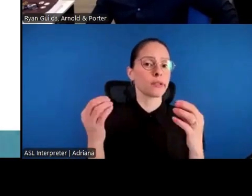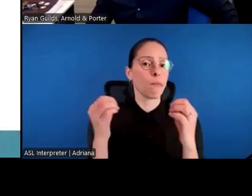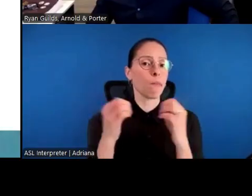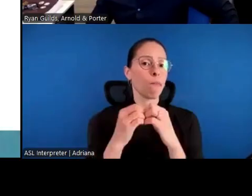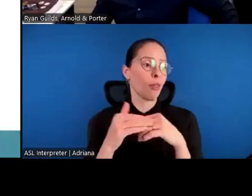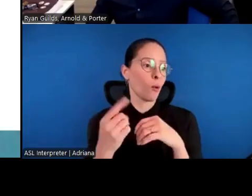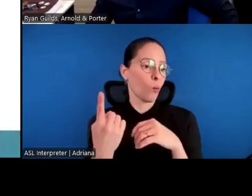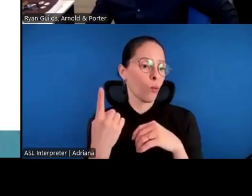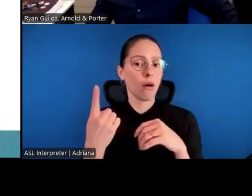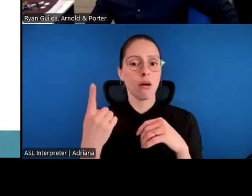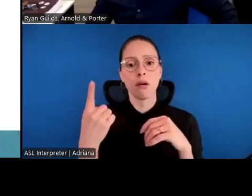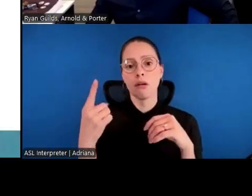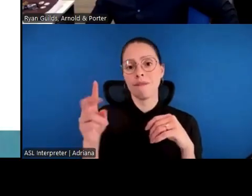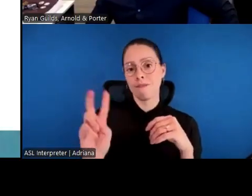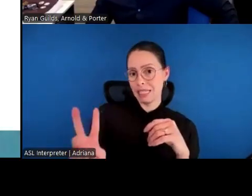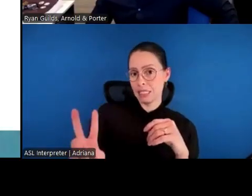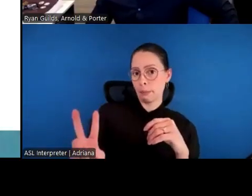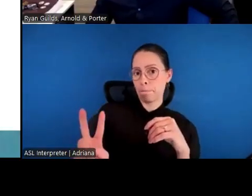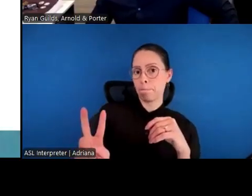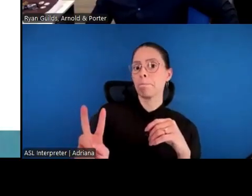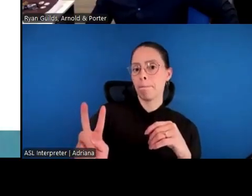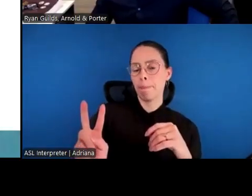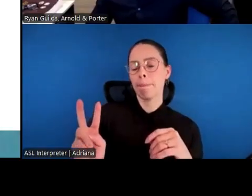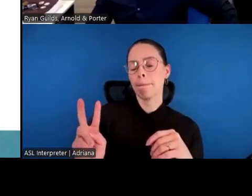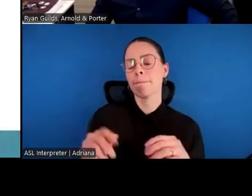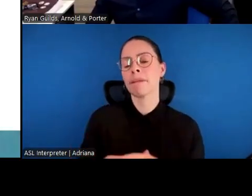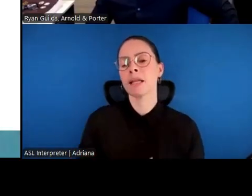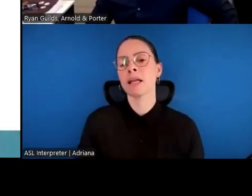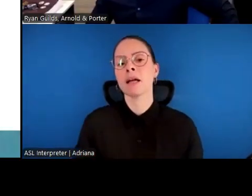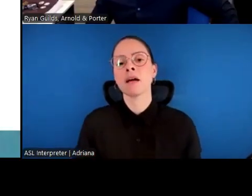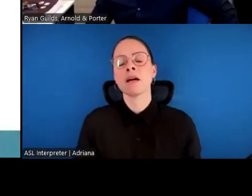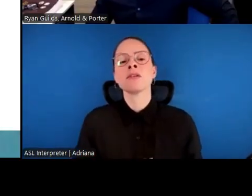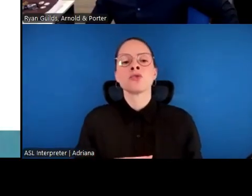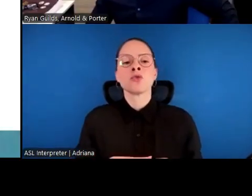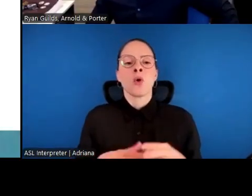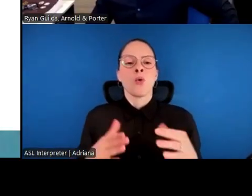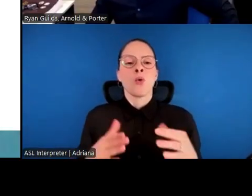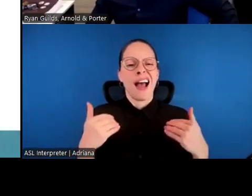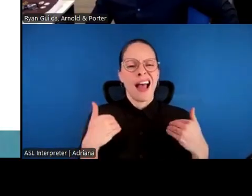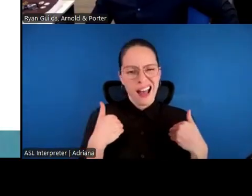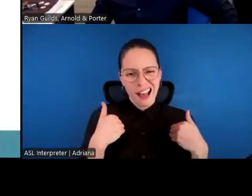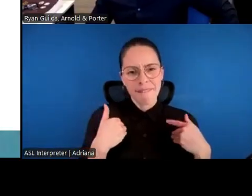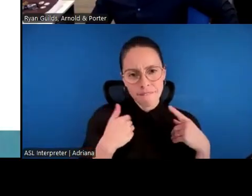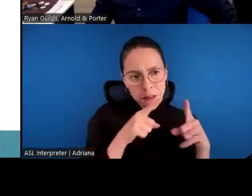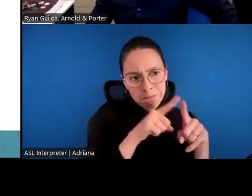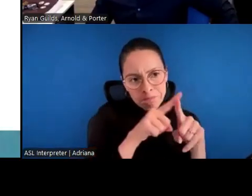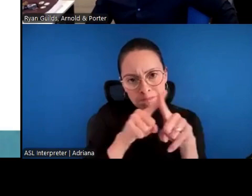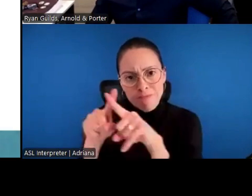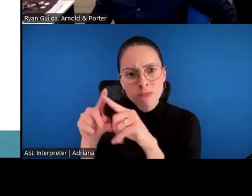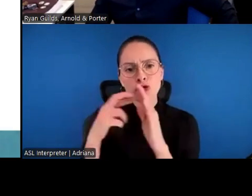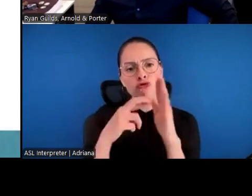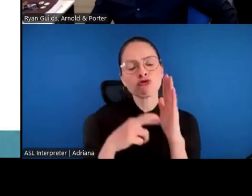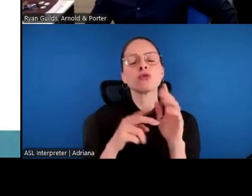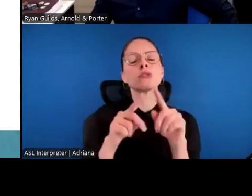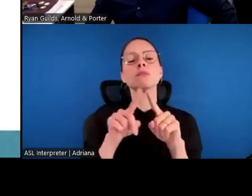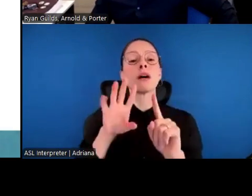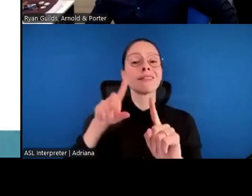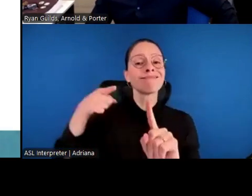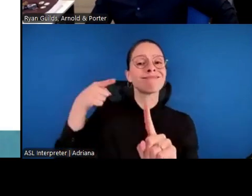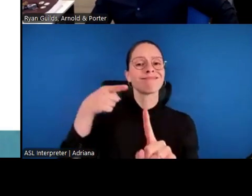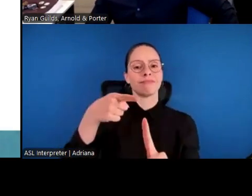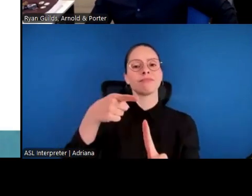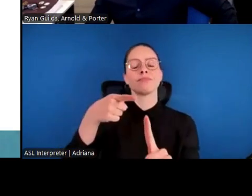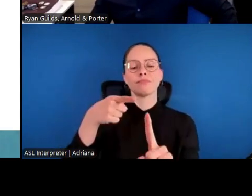a single prosecution, in a single courts-martial. So there are obviously some nuances, but memorializing that agreement and per